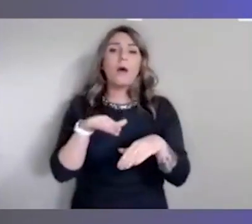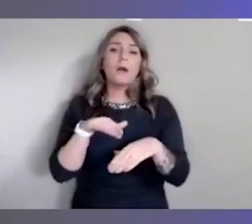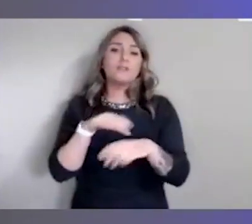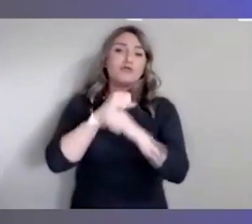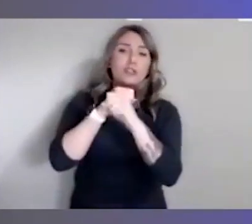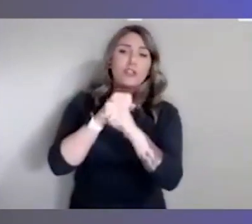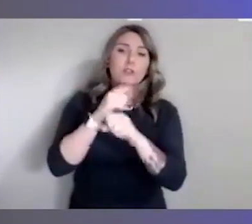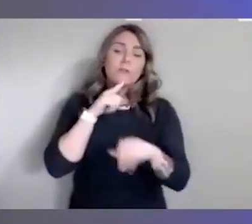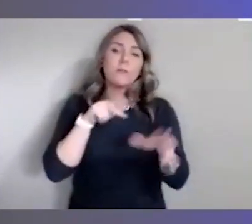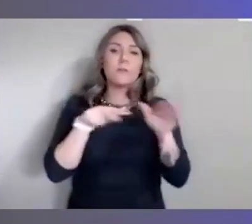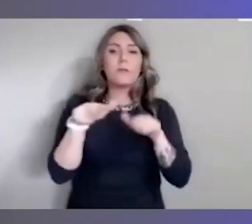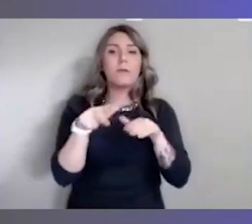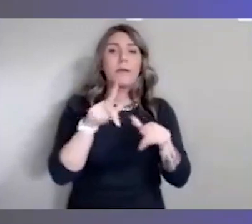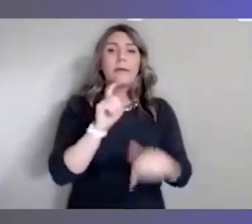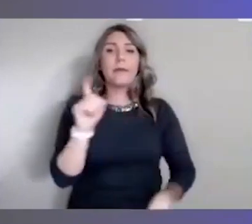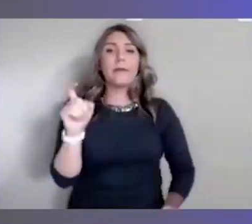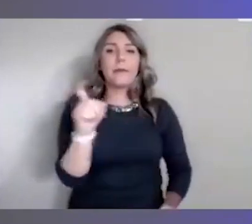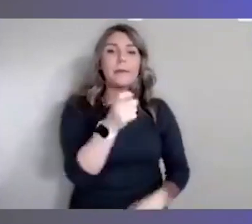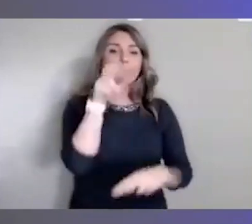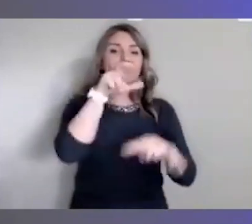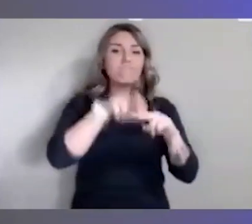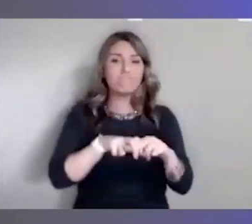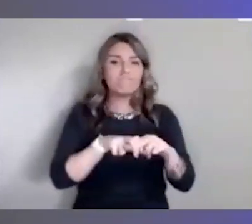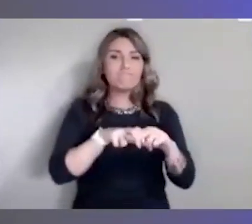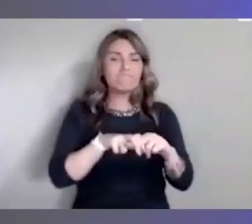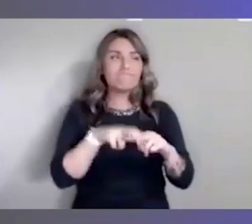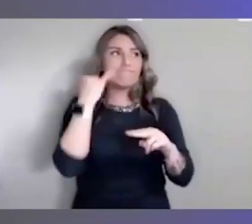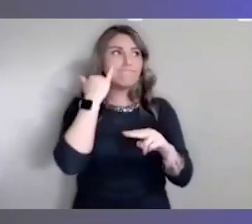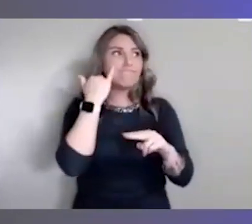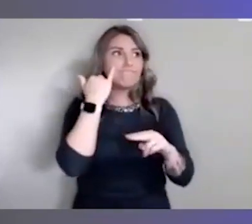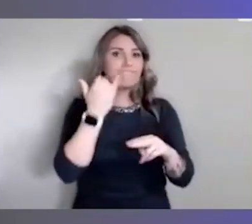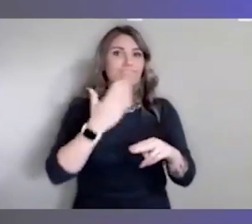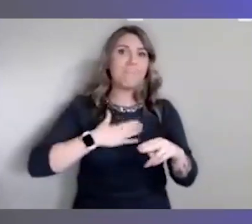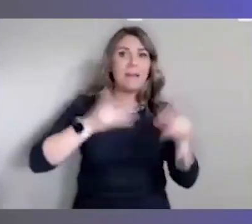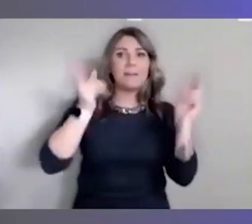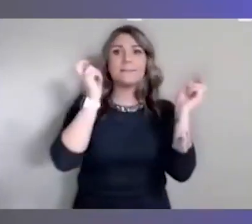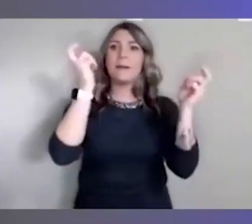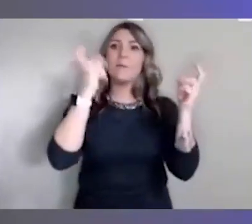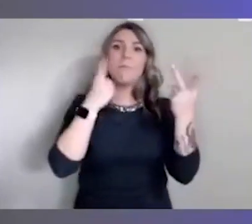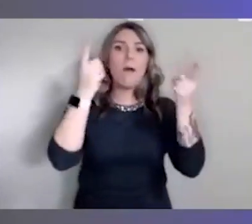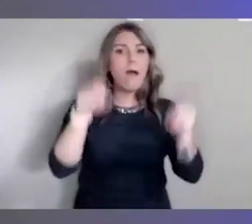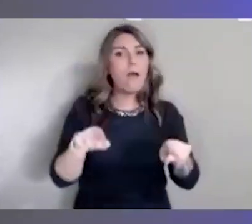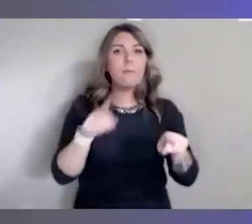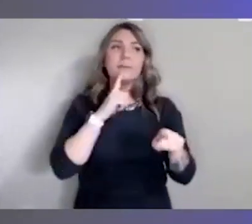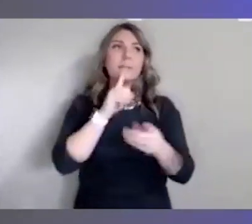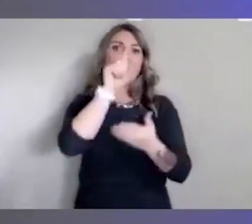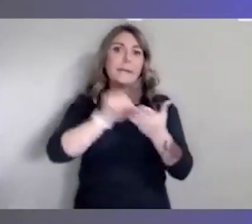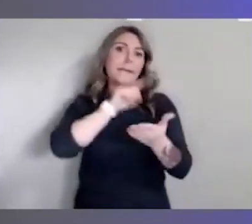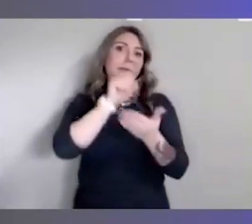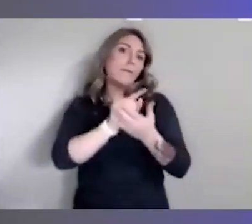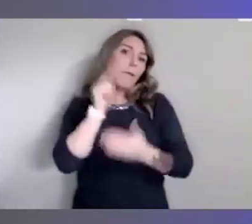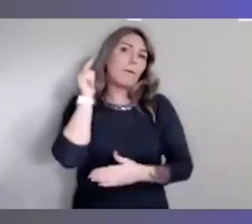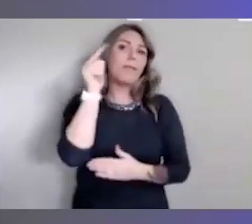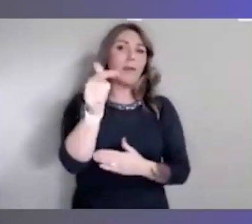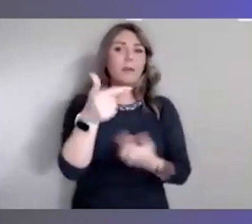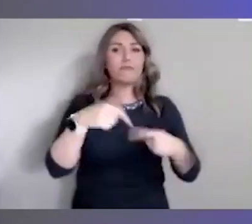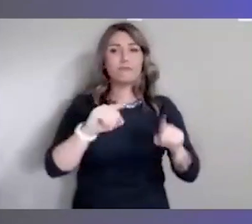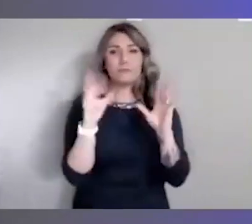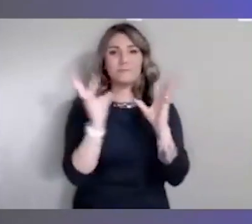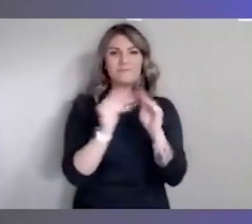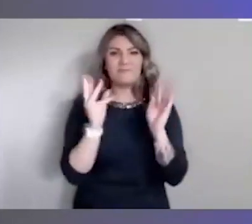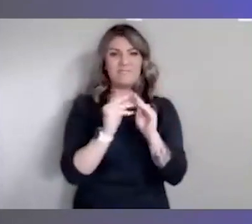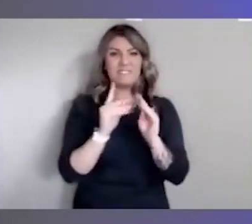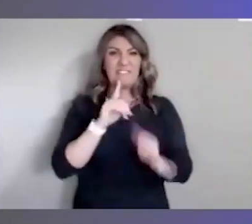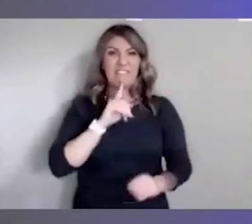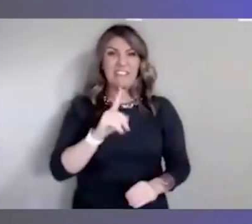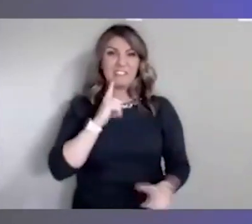then if the item I'm interested in comes, who knows, maybe an hour into the session, that's a pretty big commitment. And